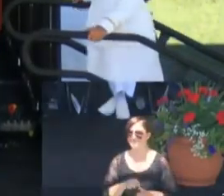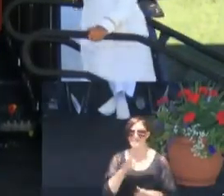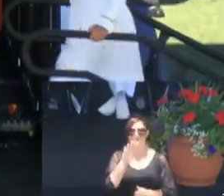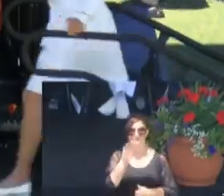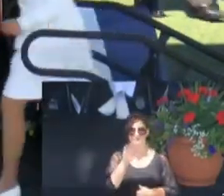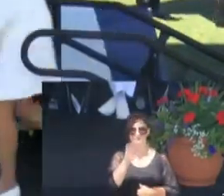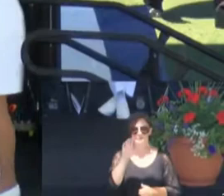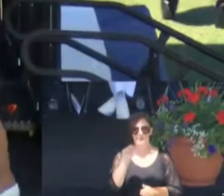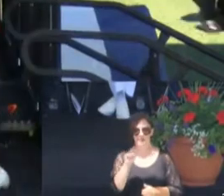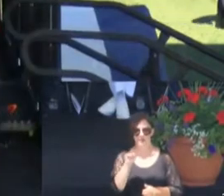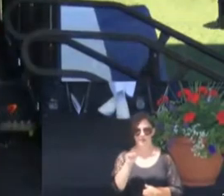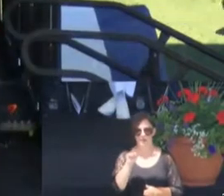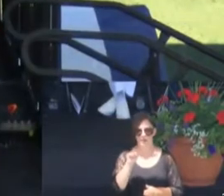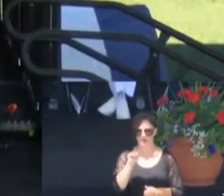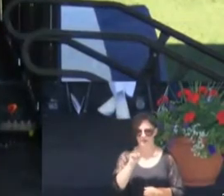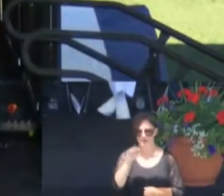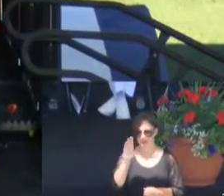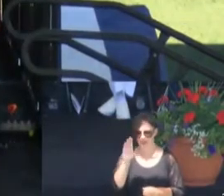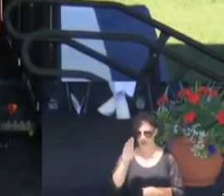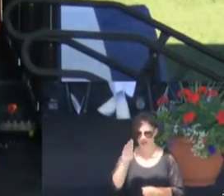Rebecca Beth Bessler.